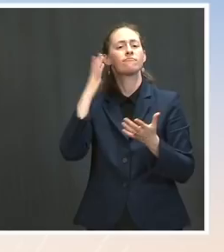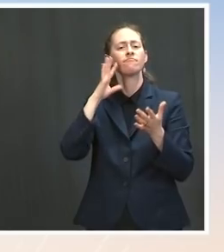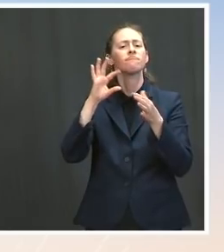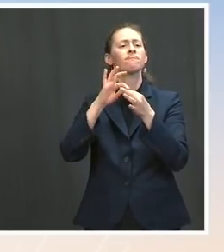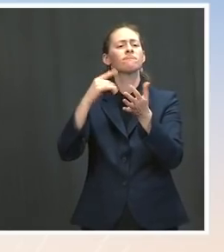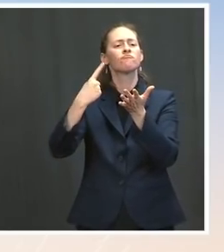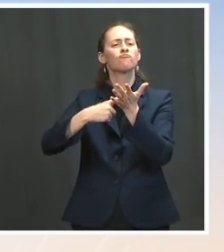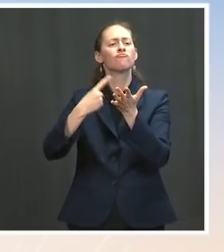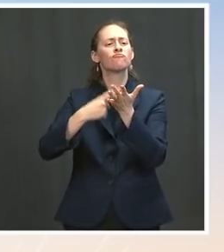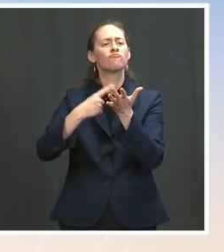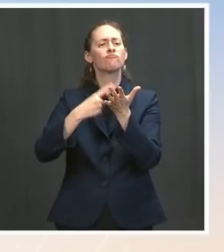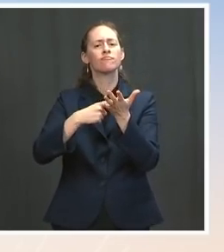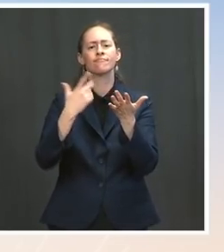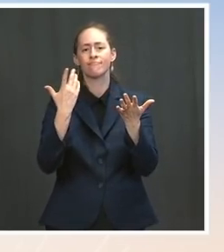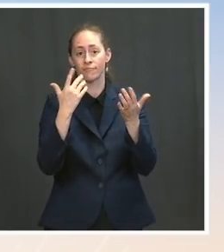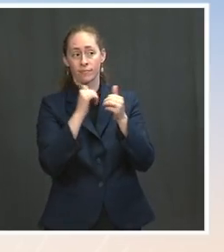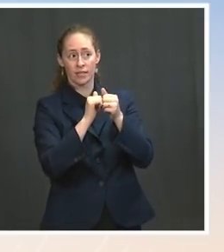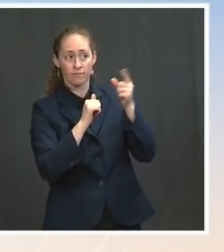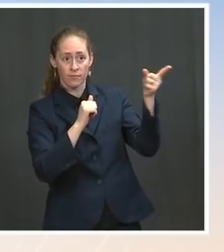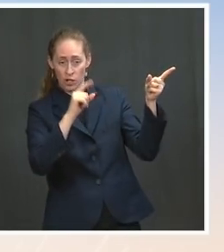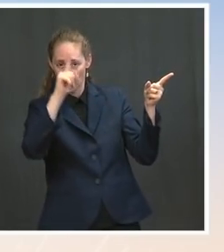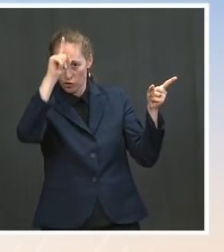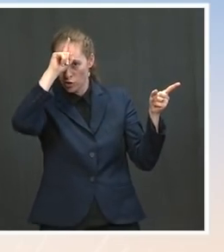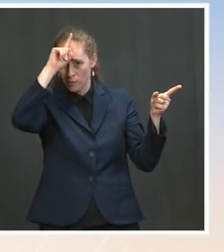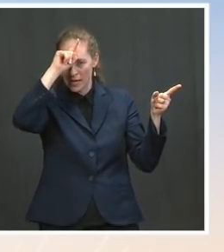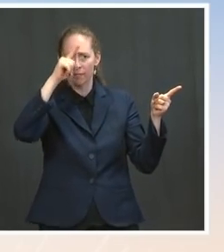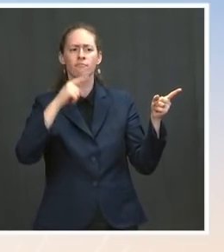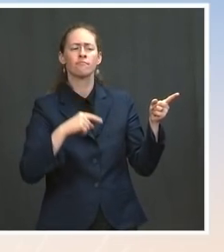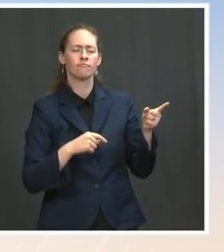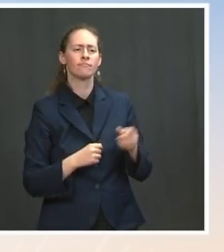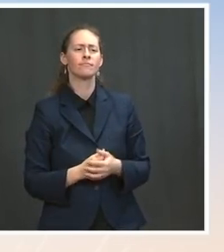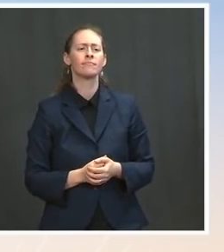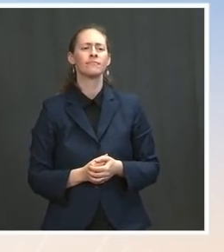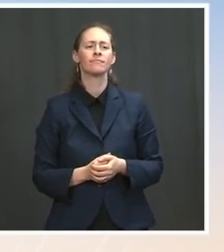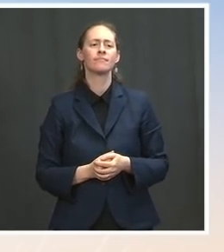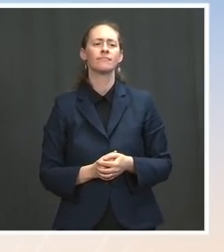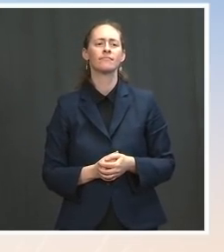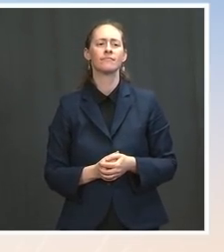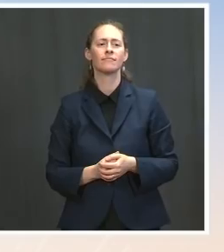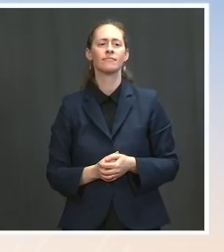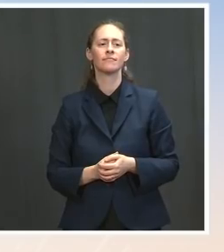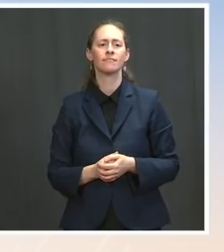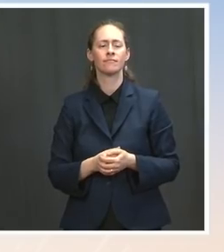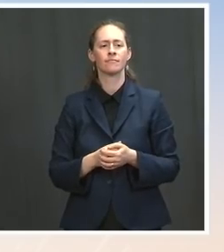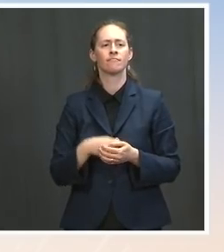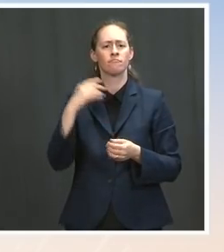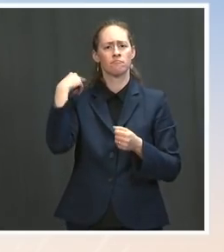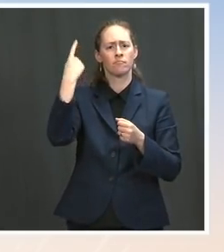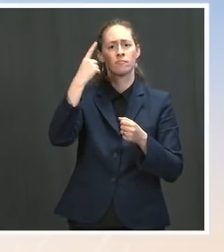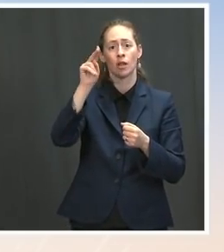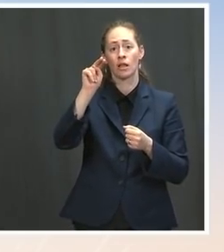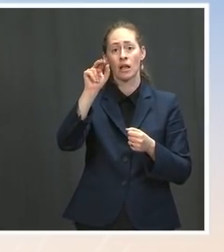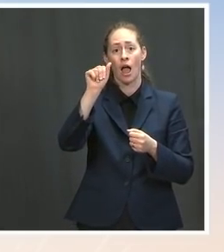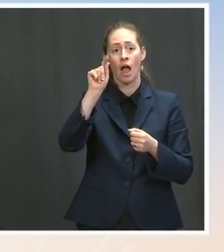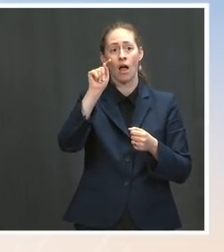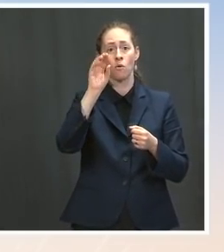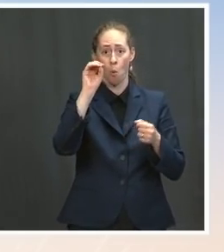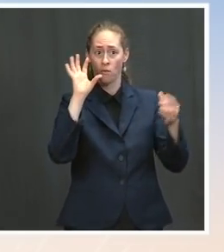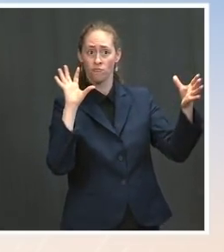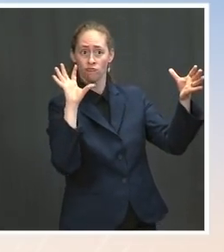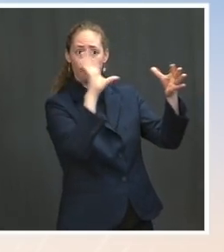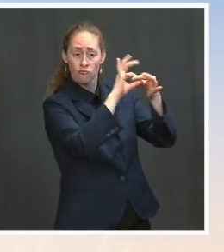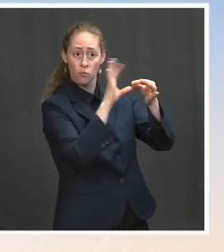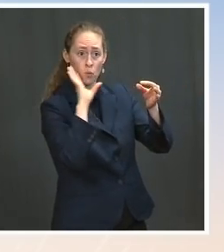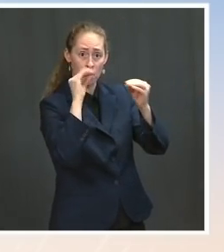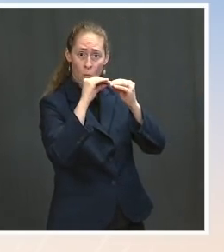and the reestablishment of the U.S.-NATO relations? I think you're referring to the reports